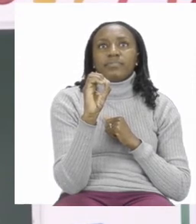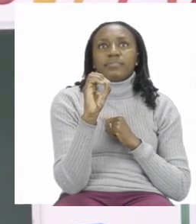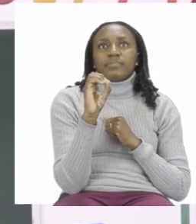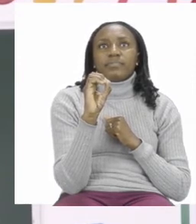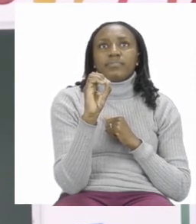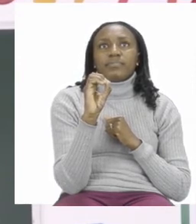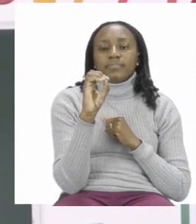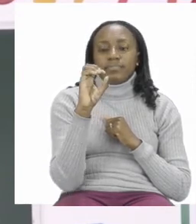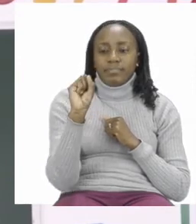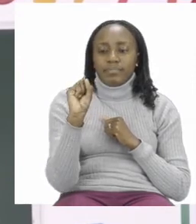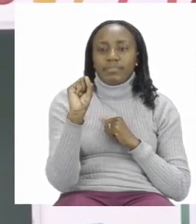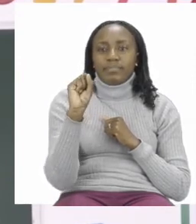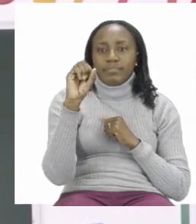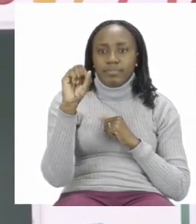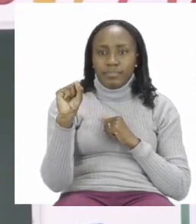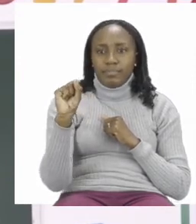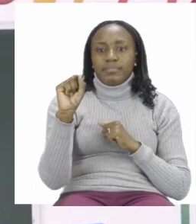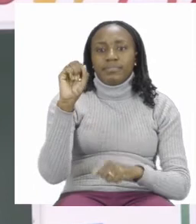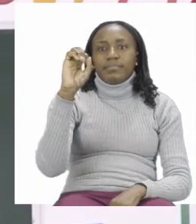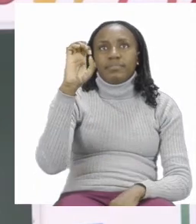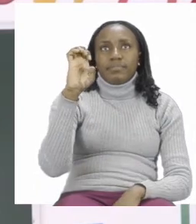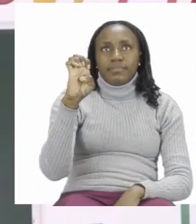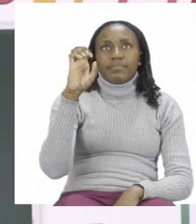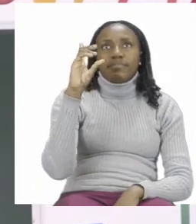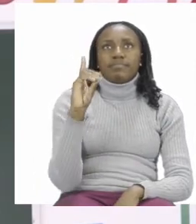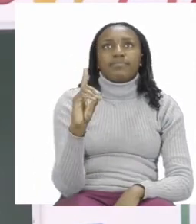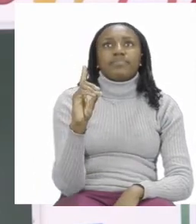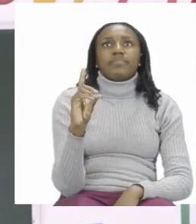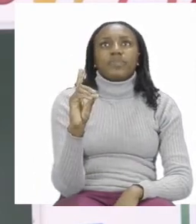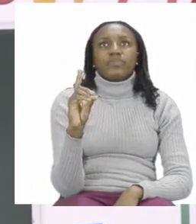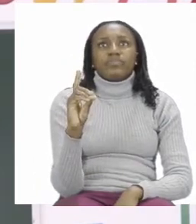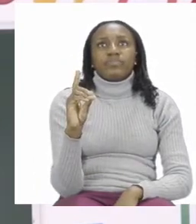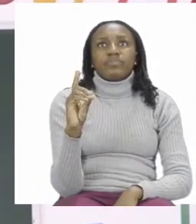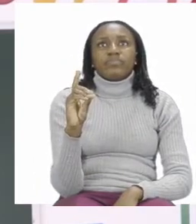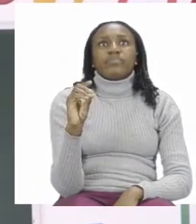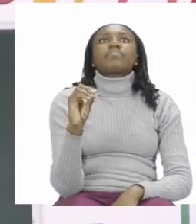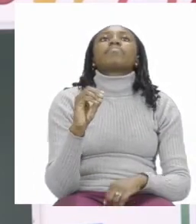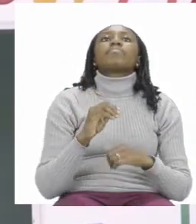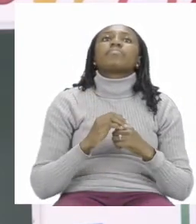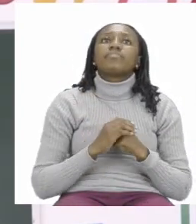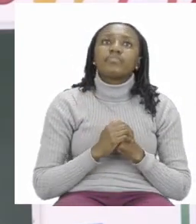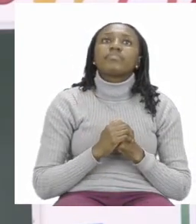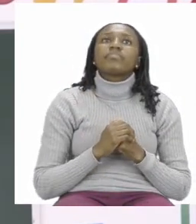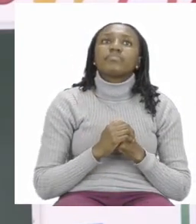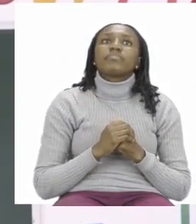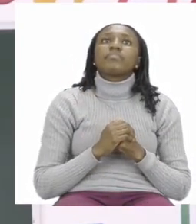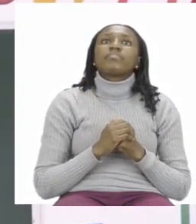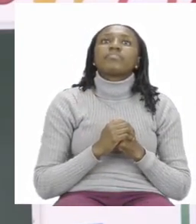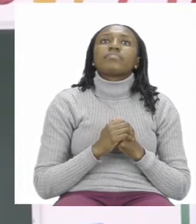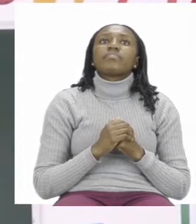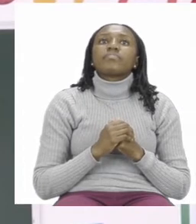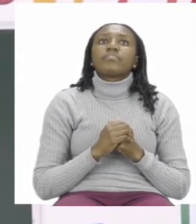and then we add E, D. Very good. Now the word has